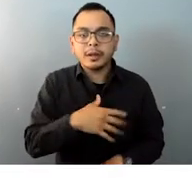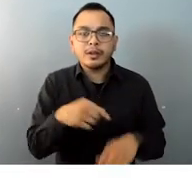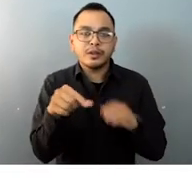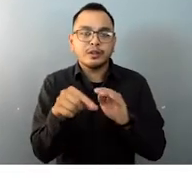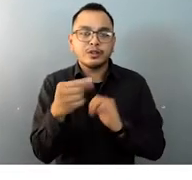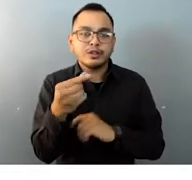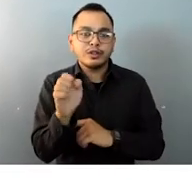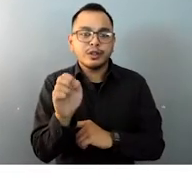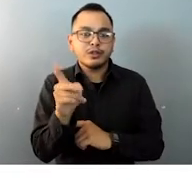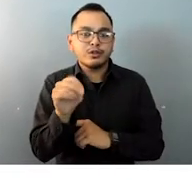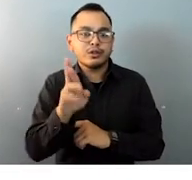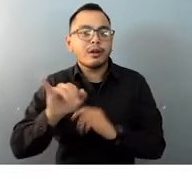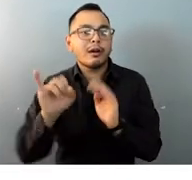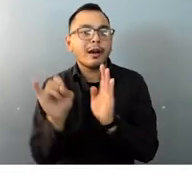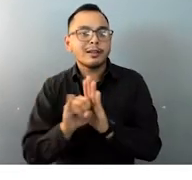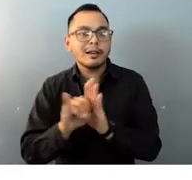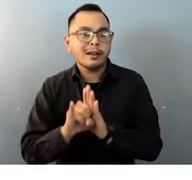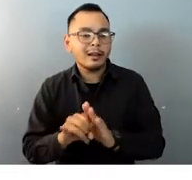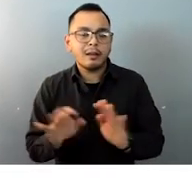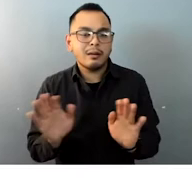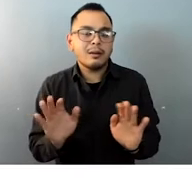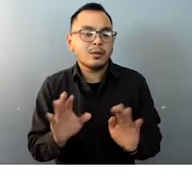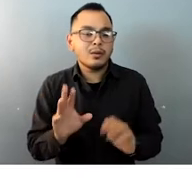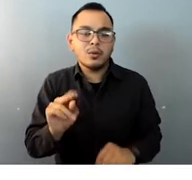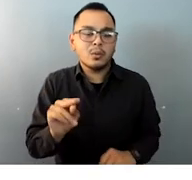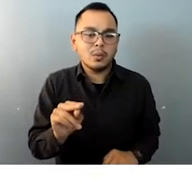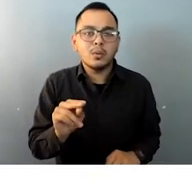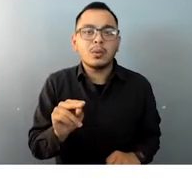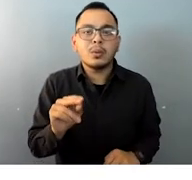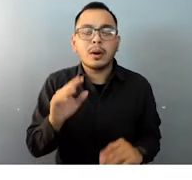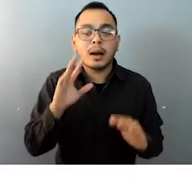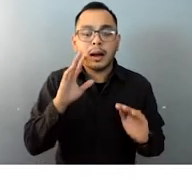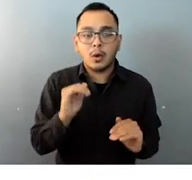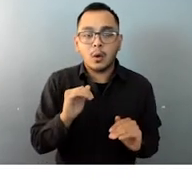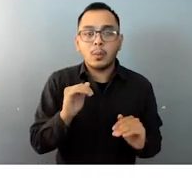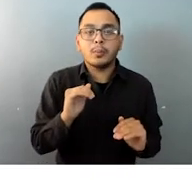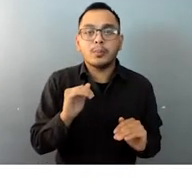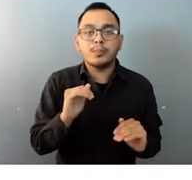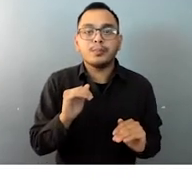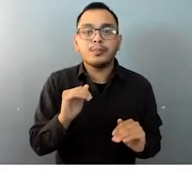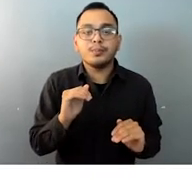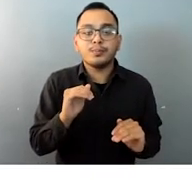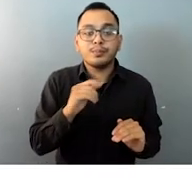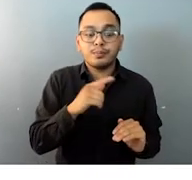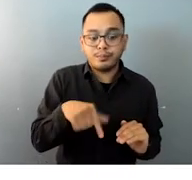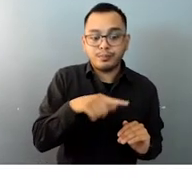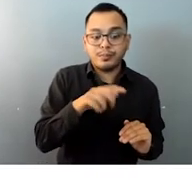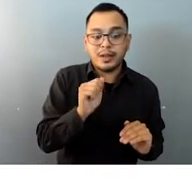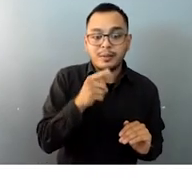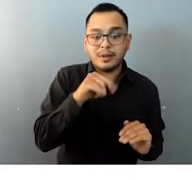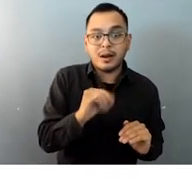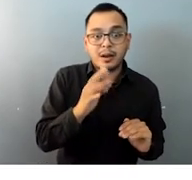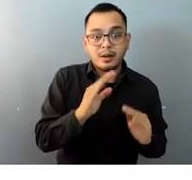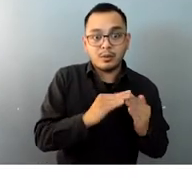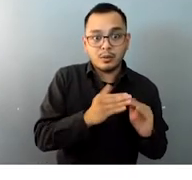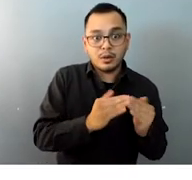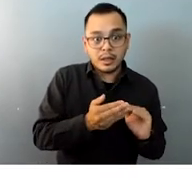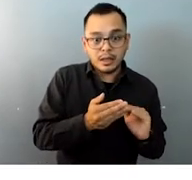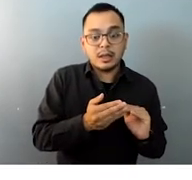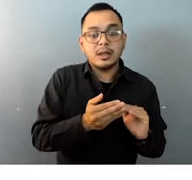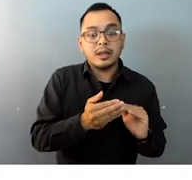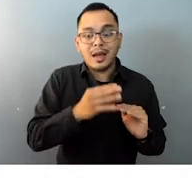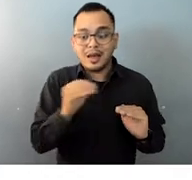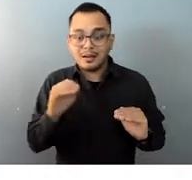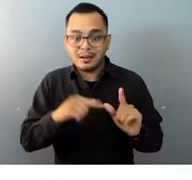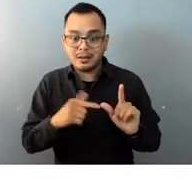gender identity or whatever, you know, and I hope they can understand what the LGBTQ